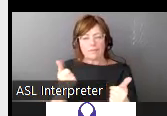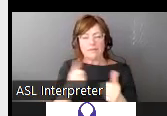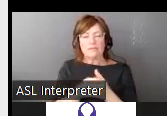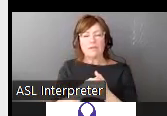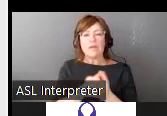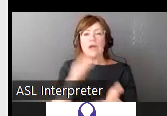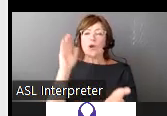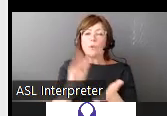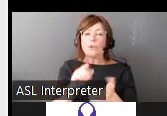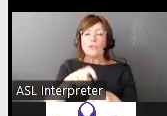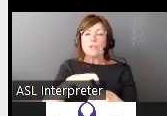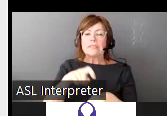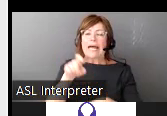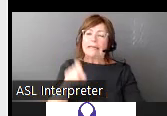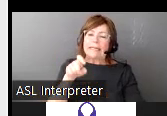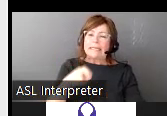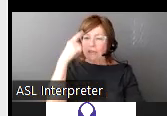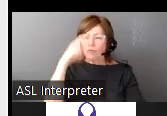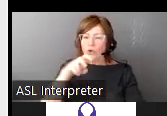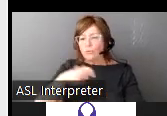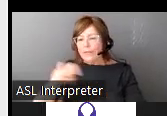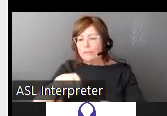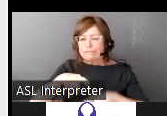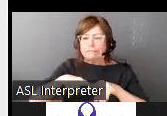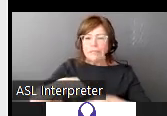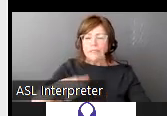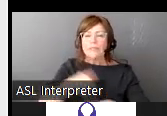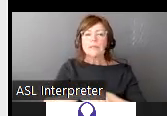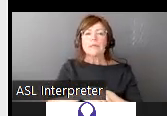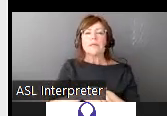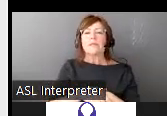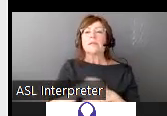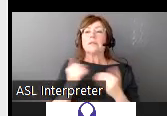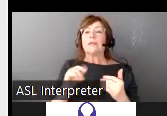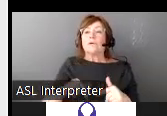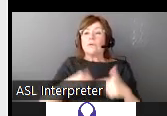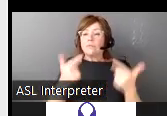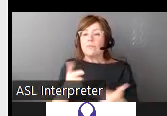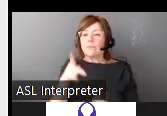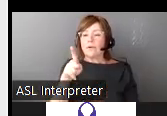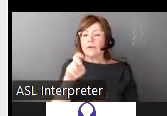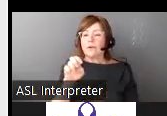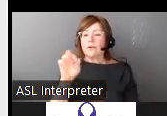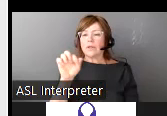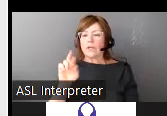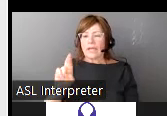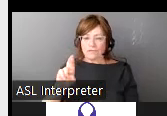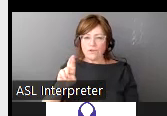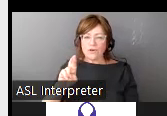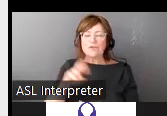to rely on others for transportation. I'll now pass it on to Keefer to talk about the remainder of the risk